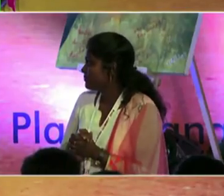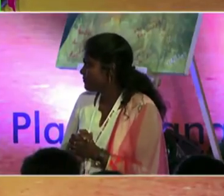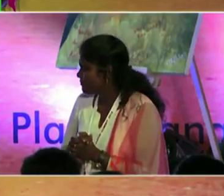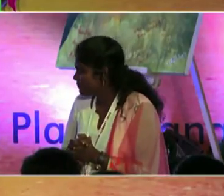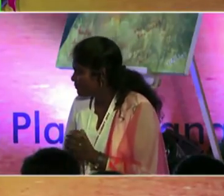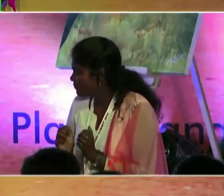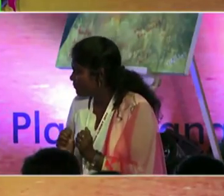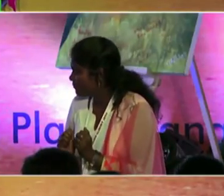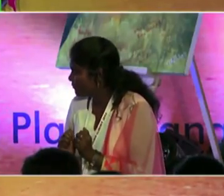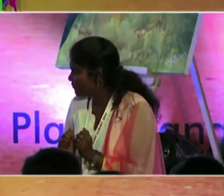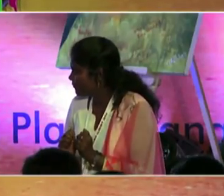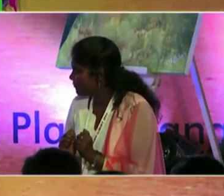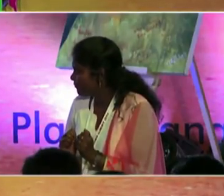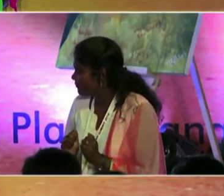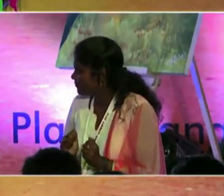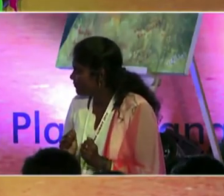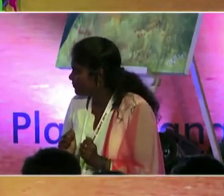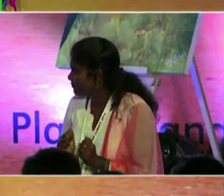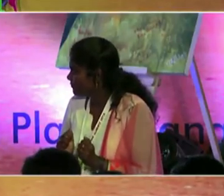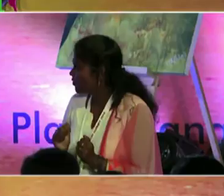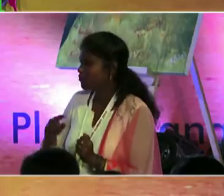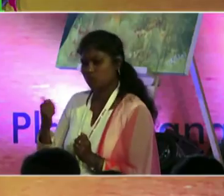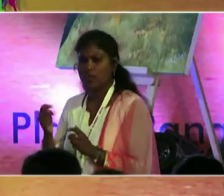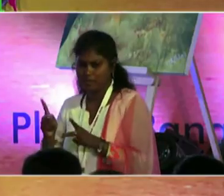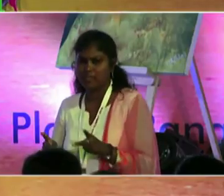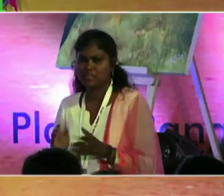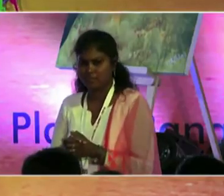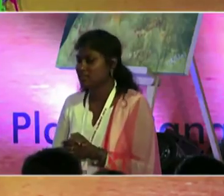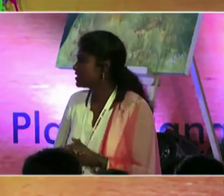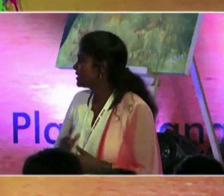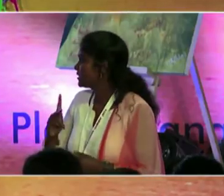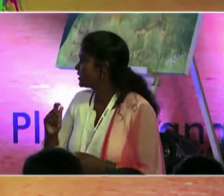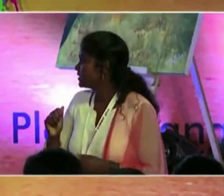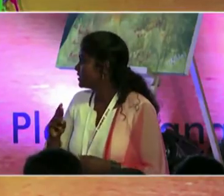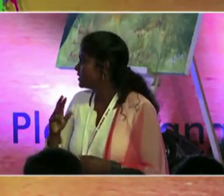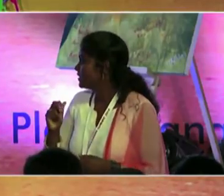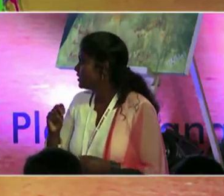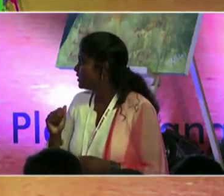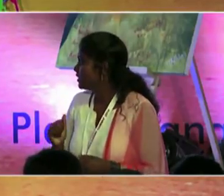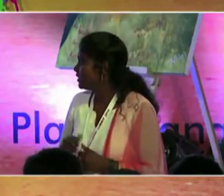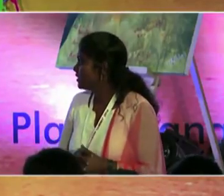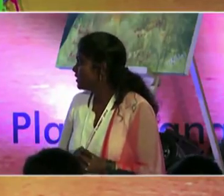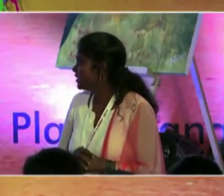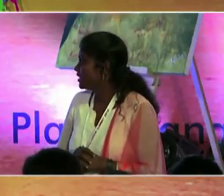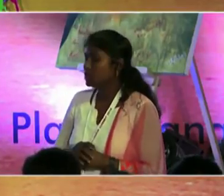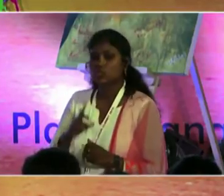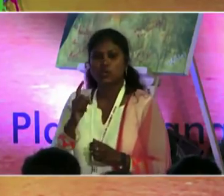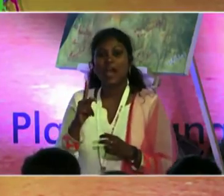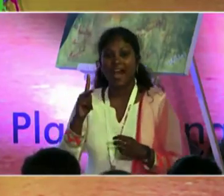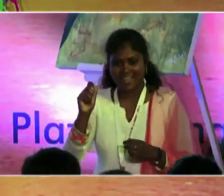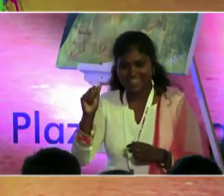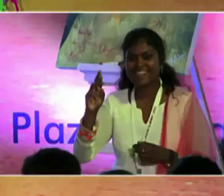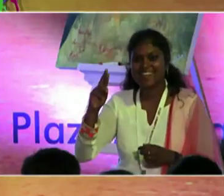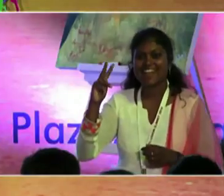Duryodhana, because Karna was a man who had to fight against his own brothers